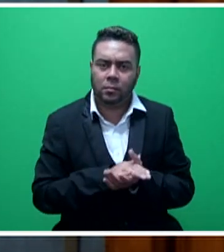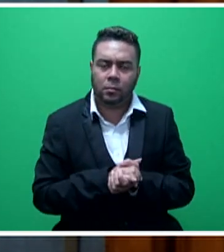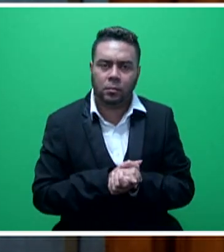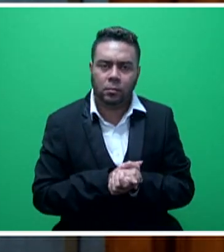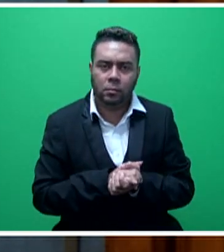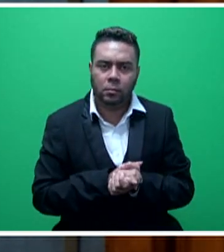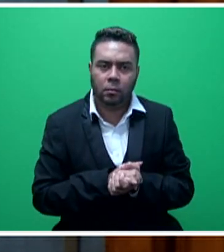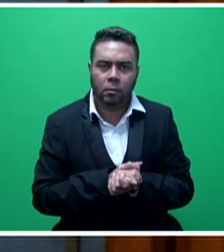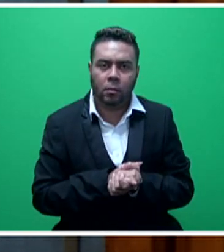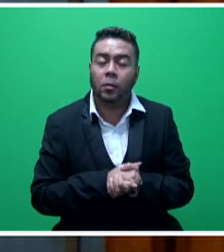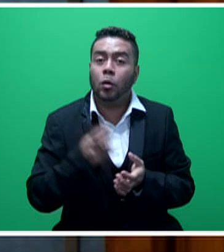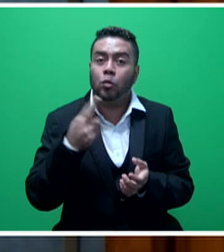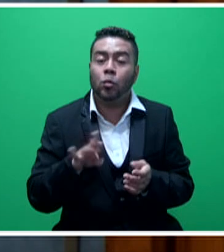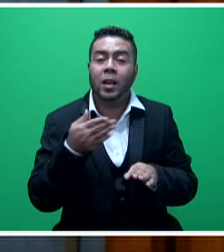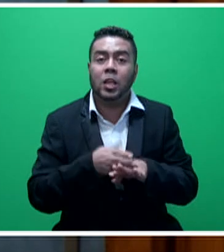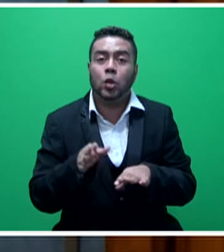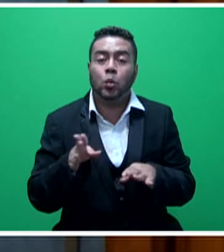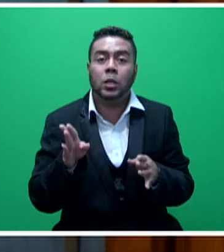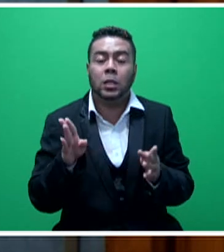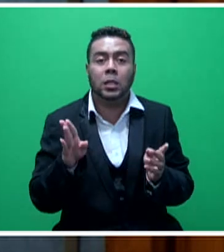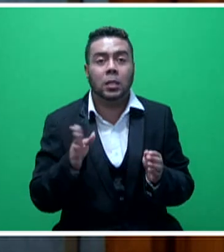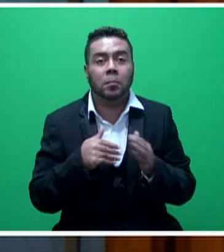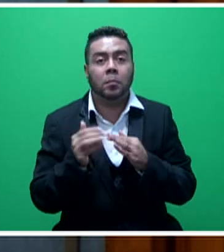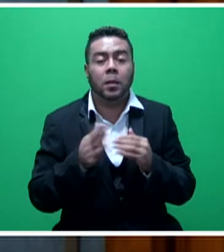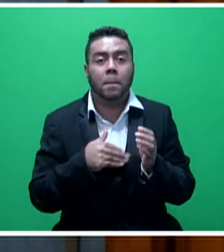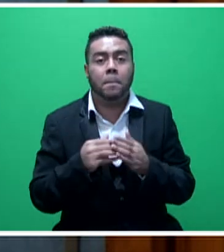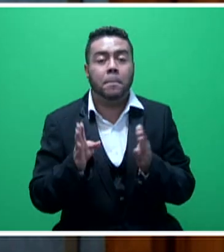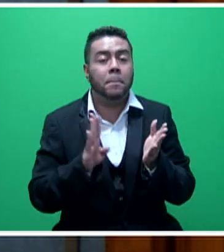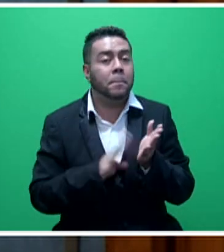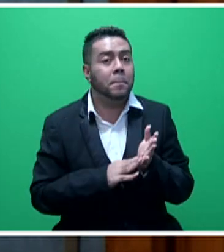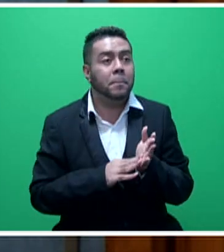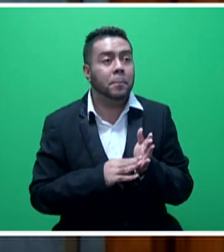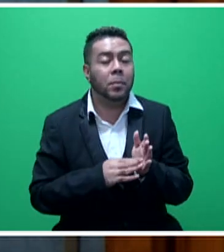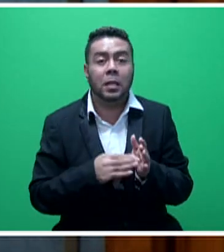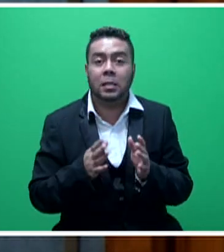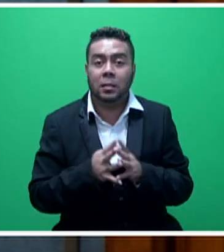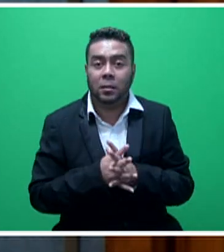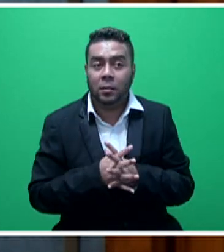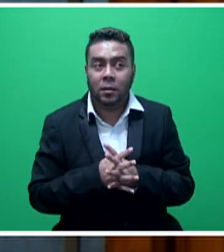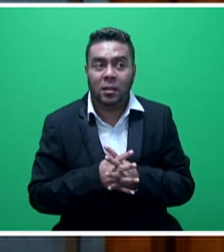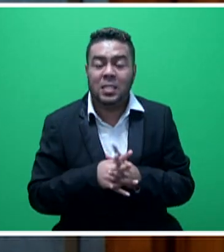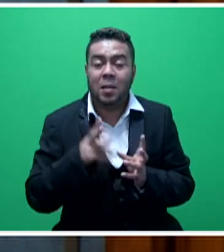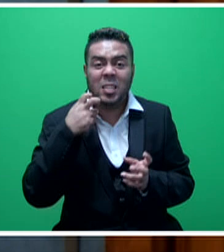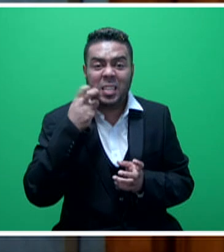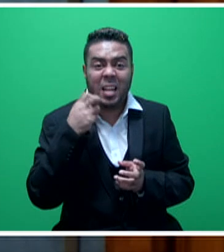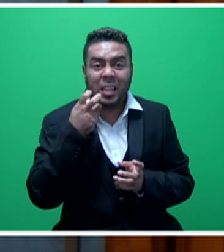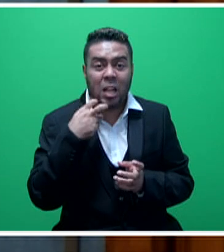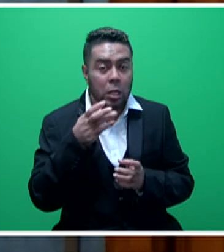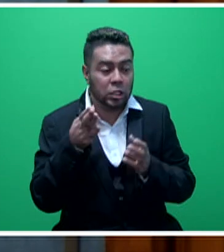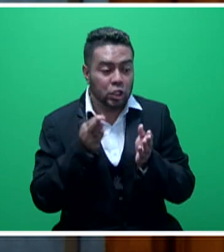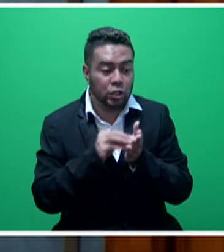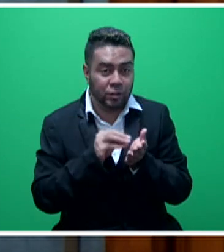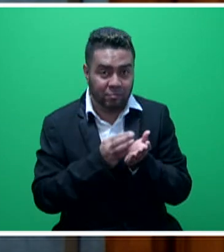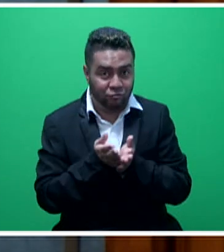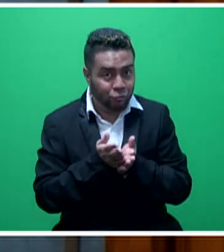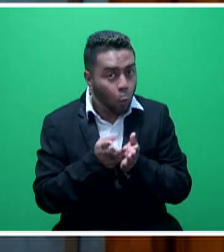maternity unit to the newly built McCoy maternity unit. Similarly, the dental prosthetic services from